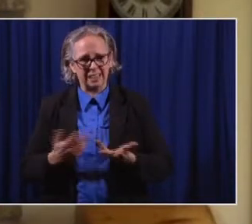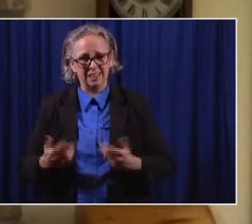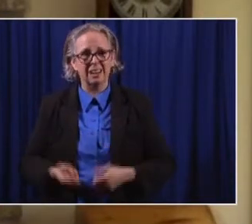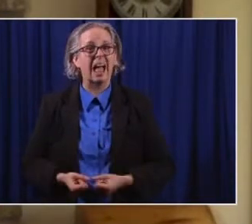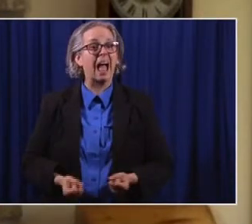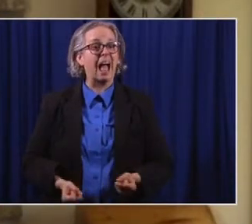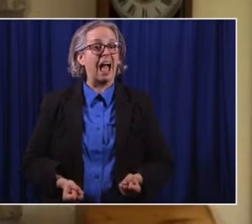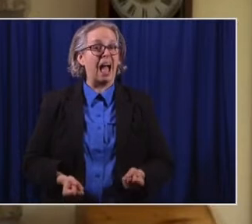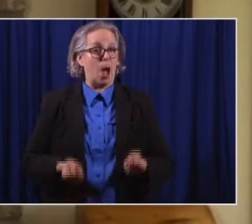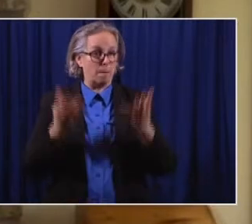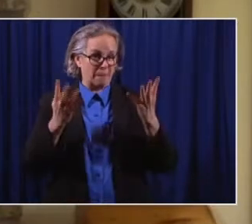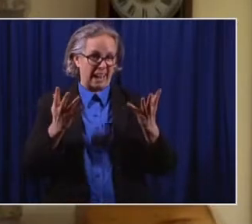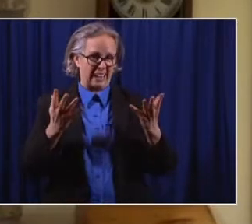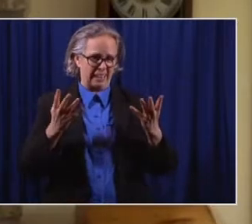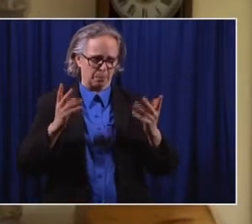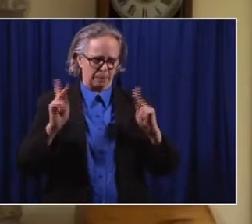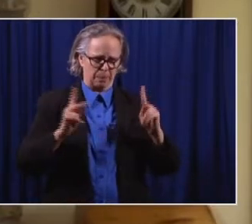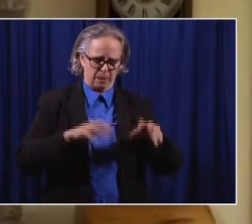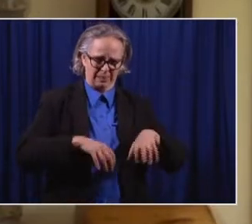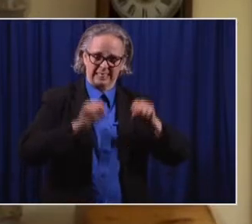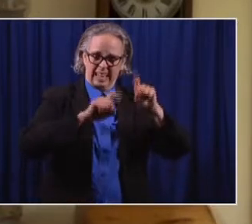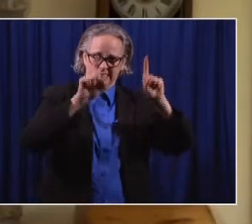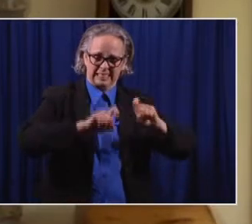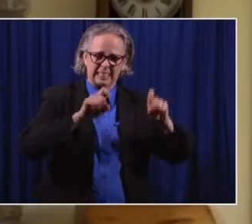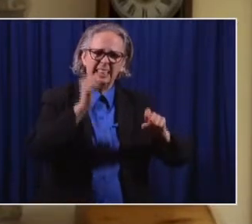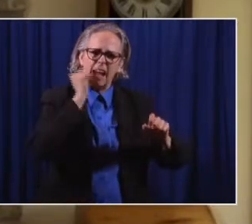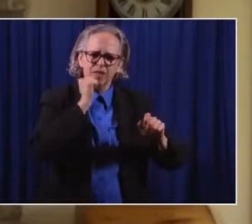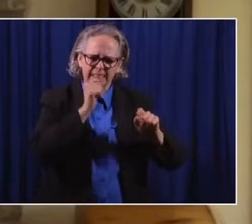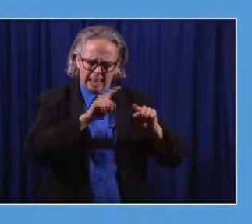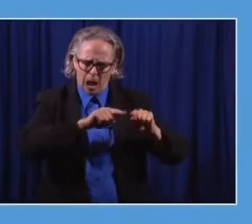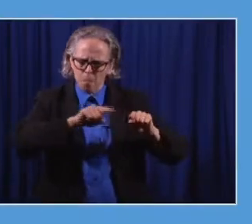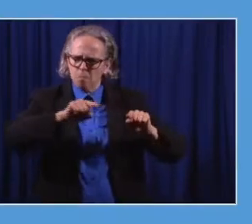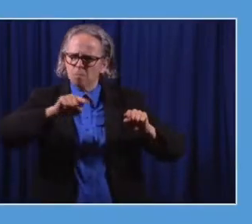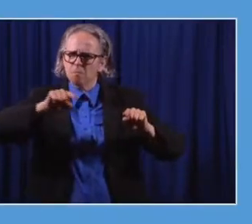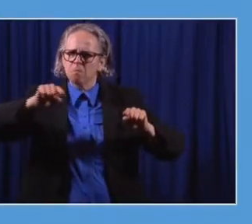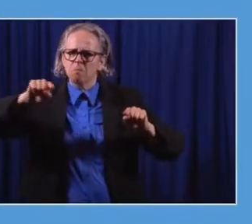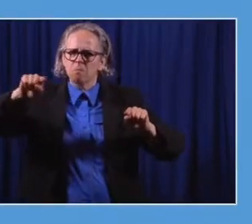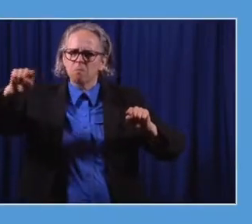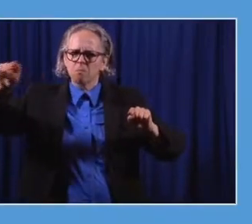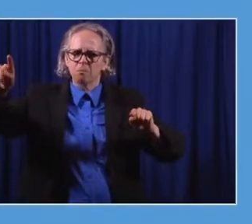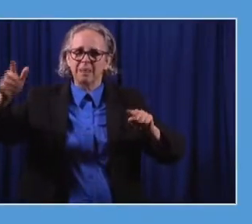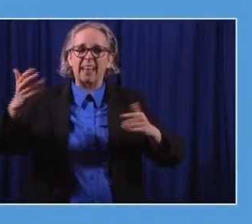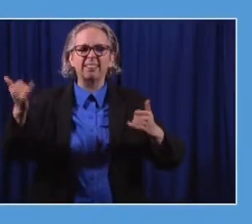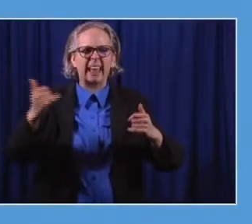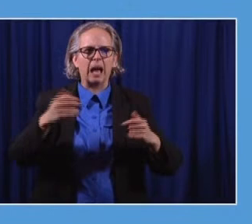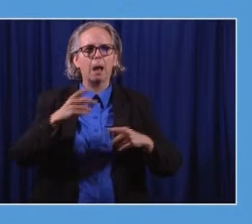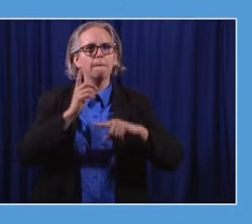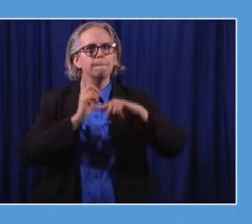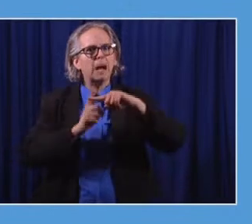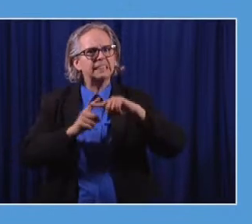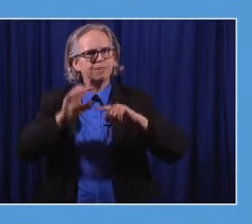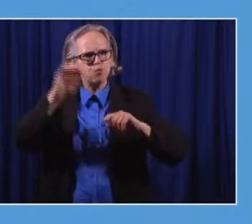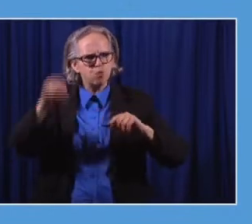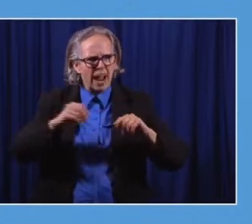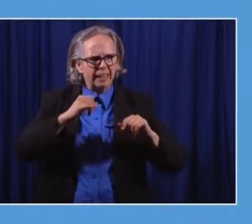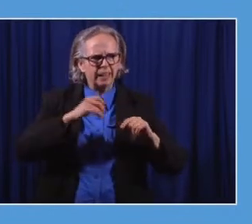then it also shows on the chart the positivity. And